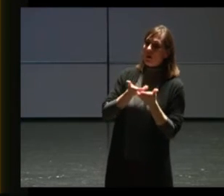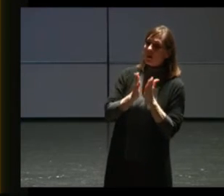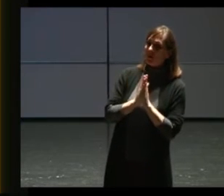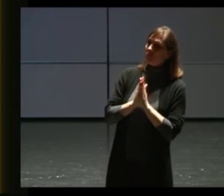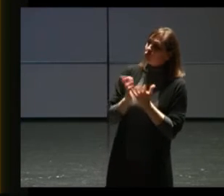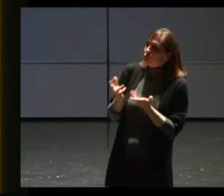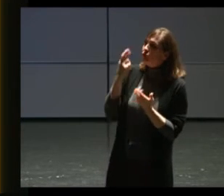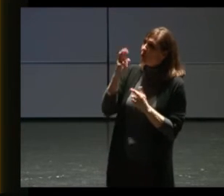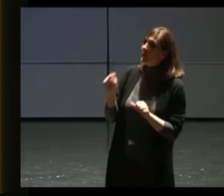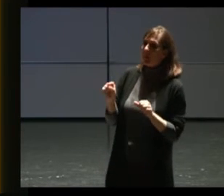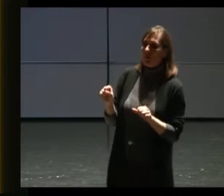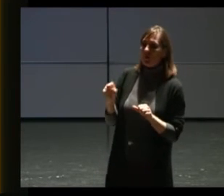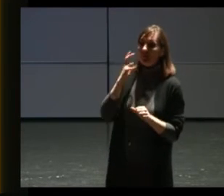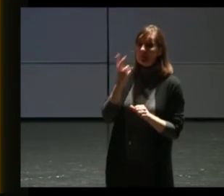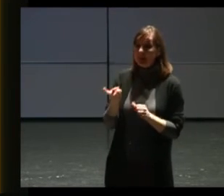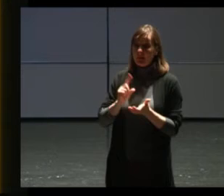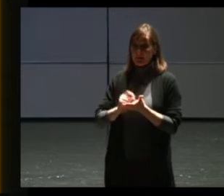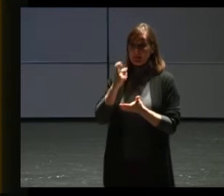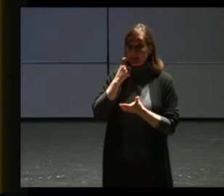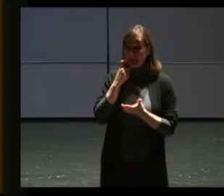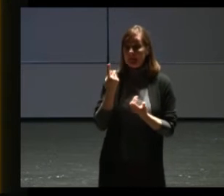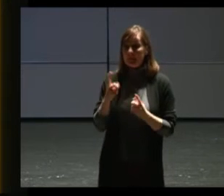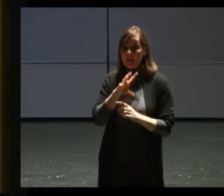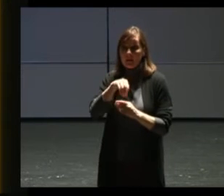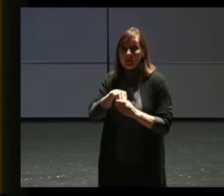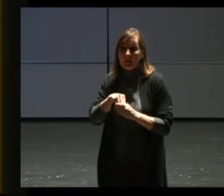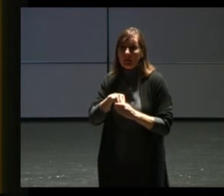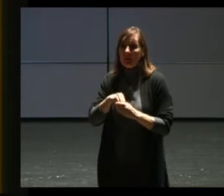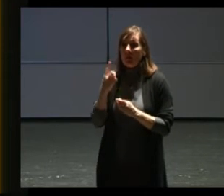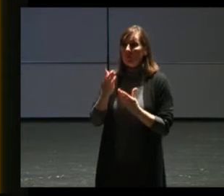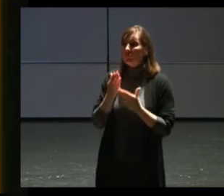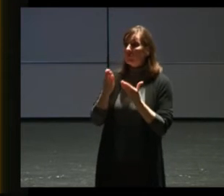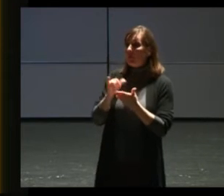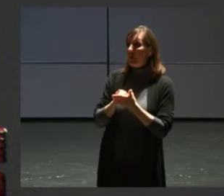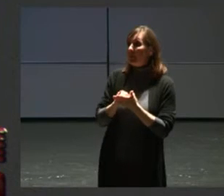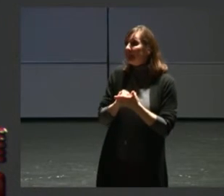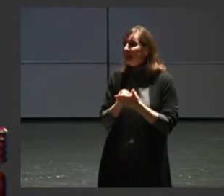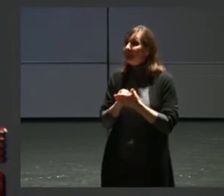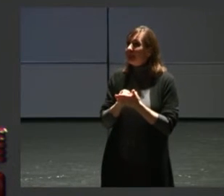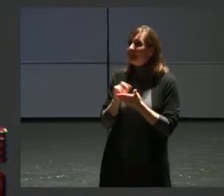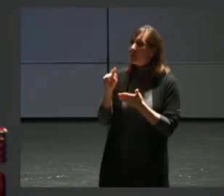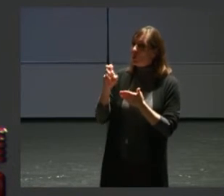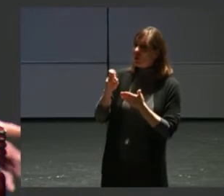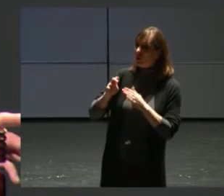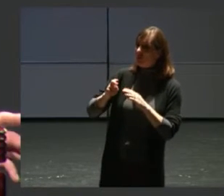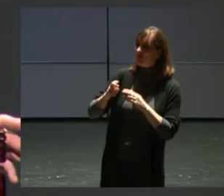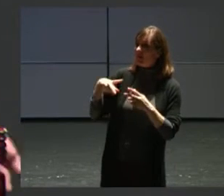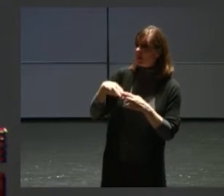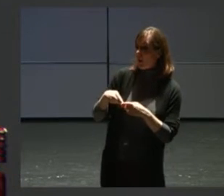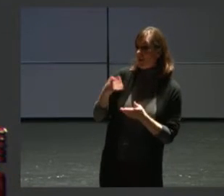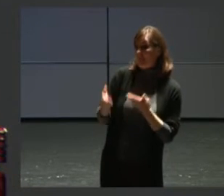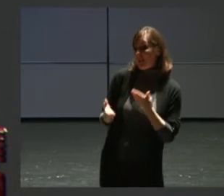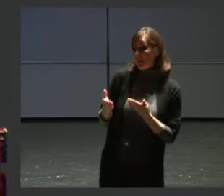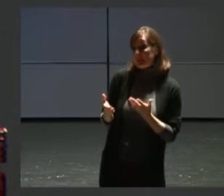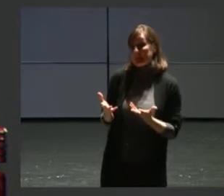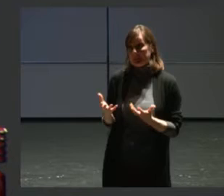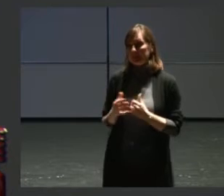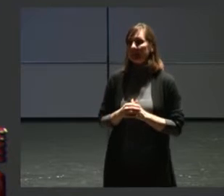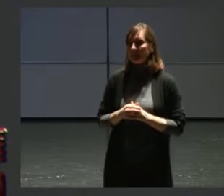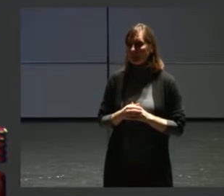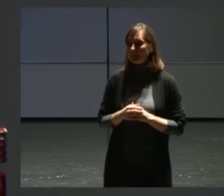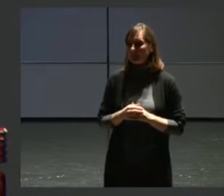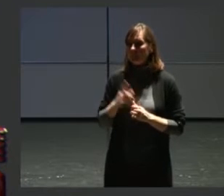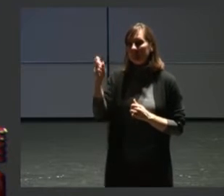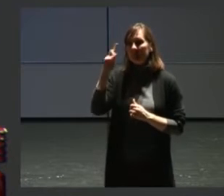probably seen in the press, there was embedded the suggestion that there may be a tuition cut. There is also, from the